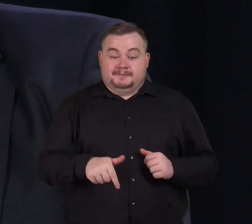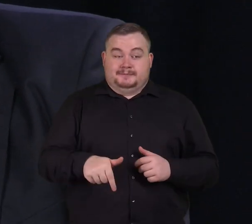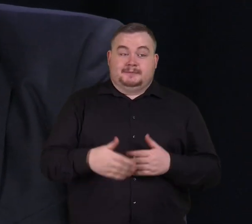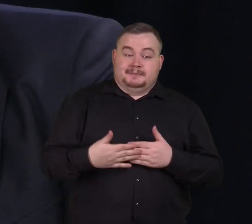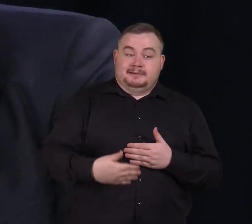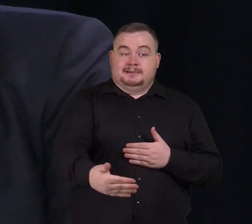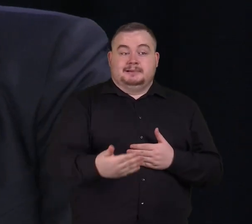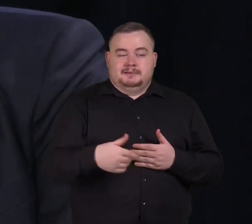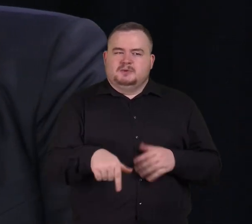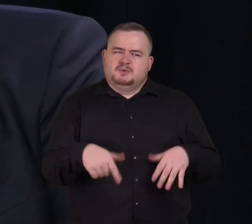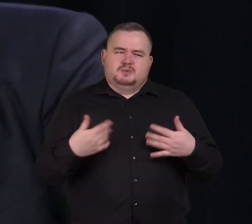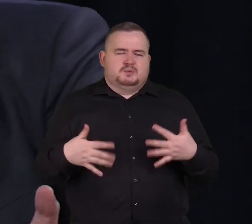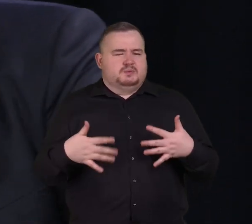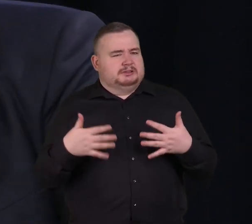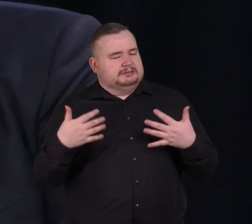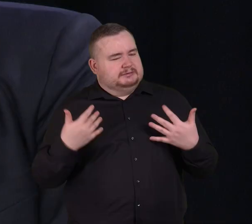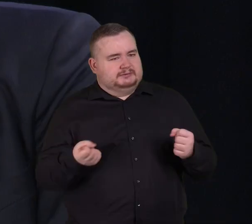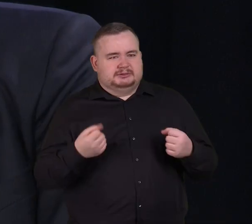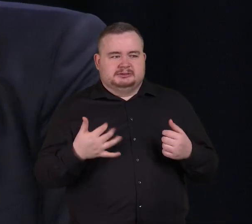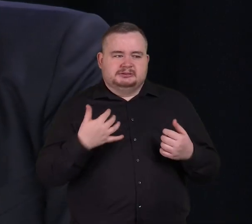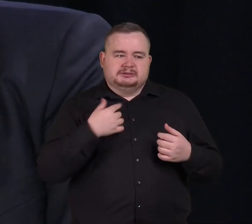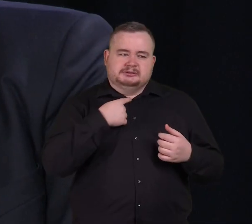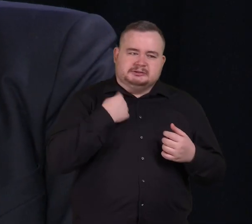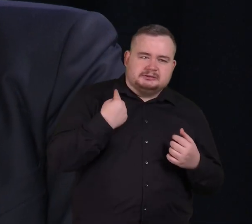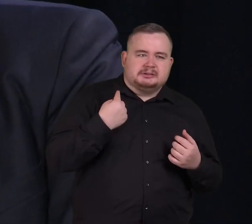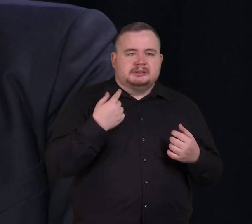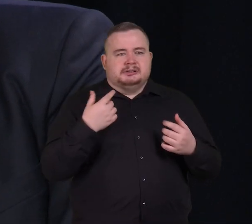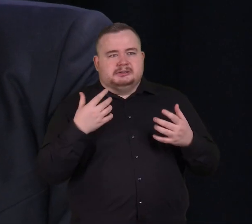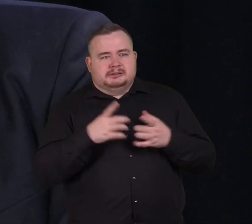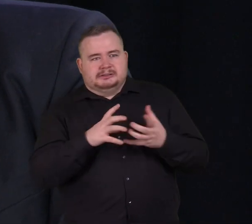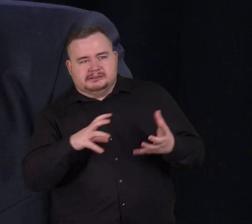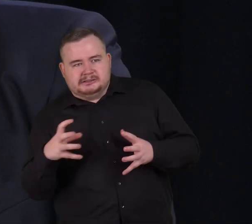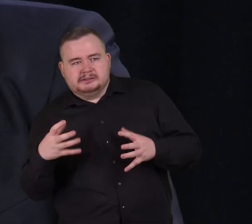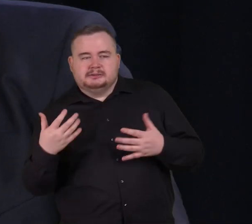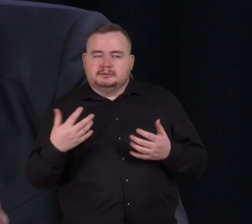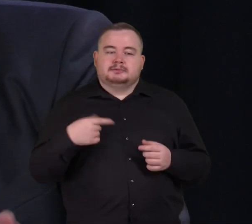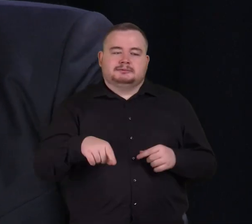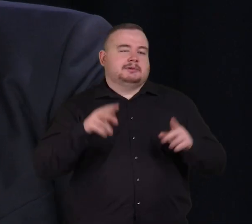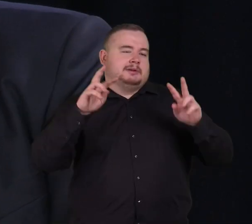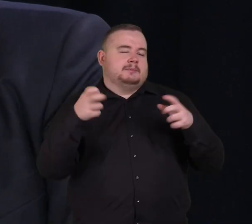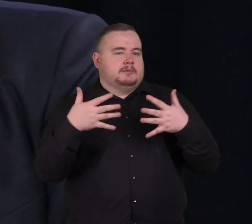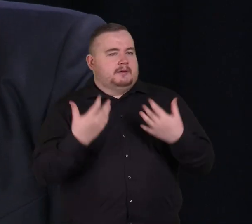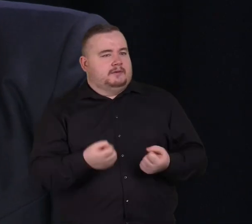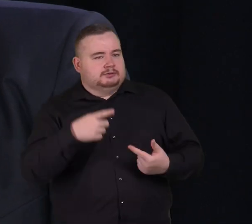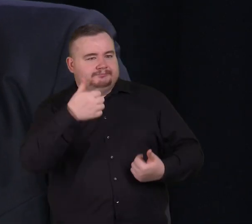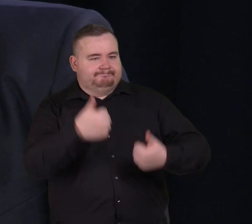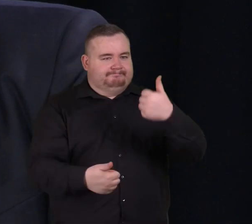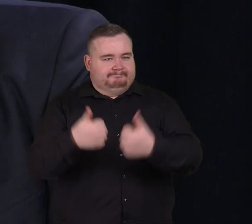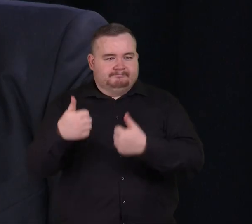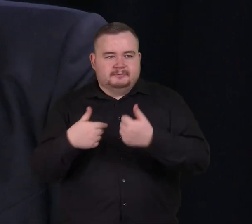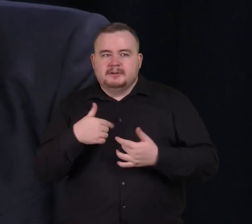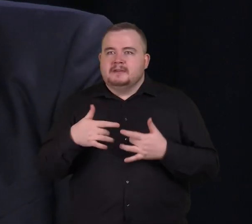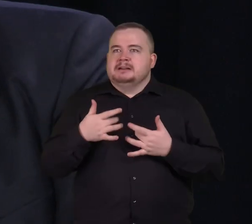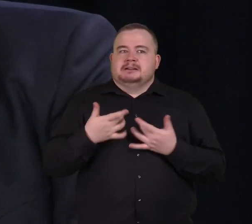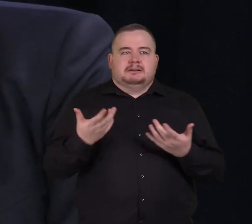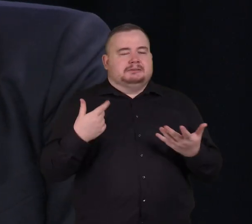challenges. We have the competitiveness, which is declining. We have the security challenge. We have